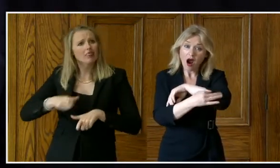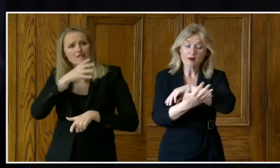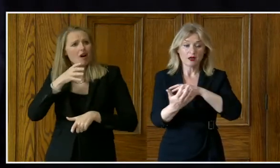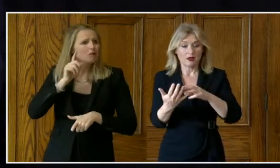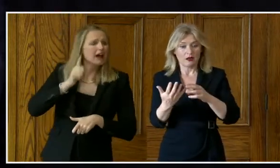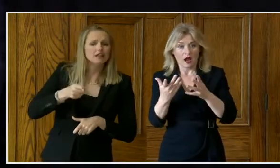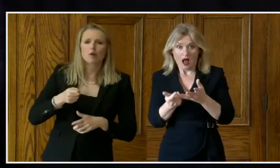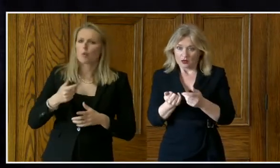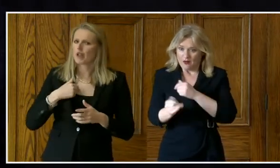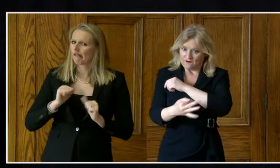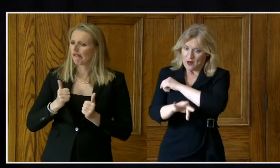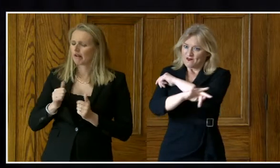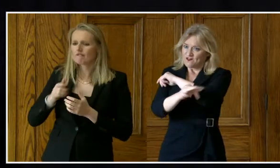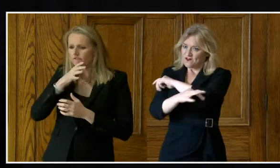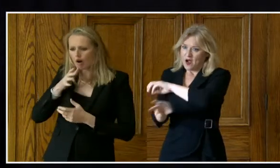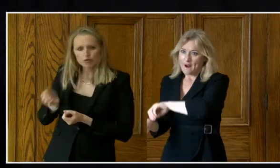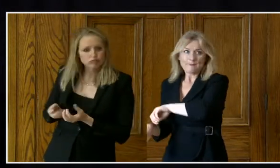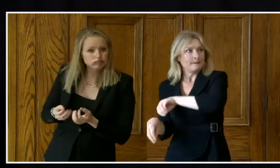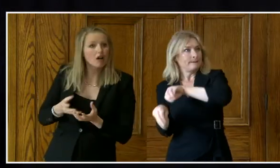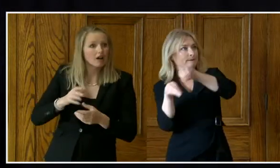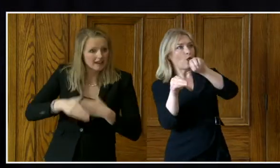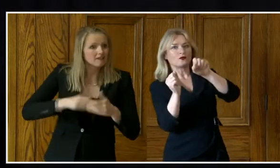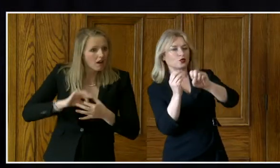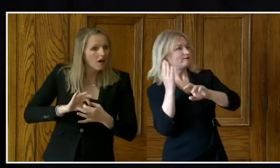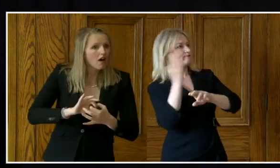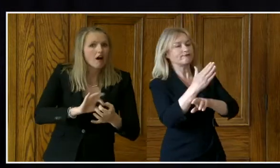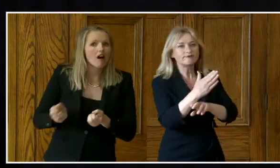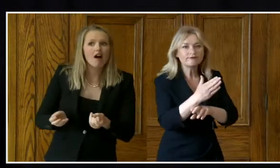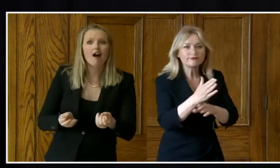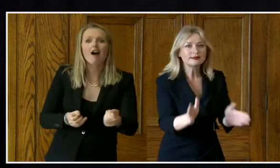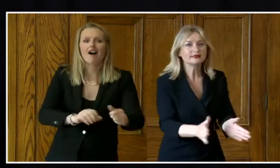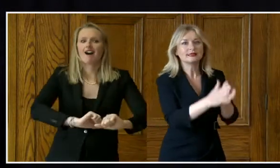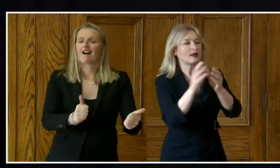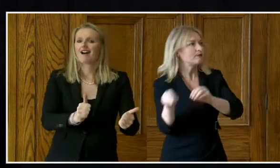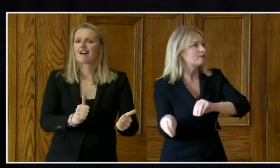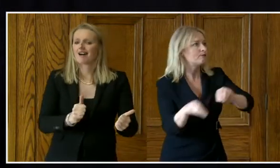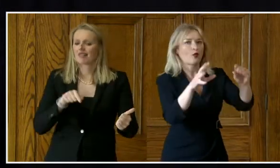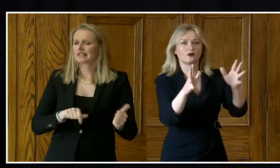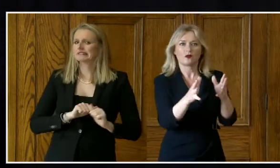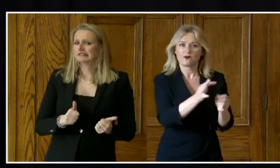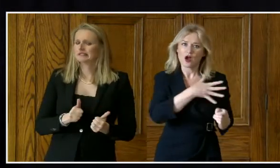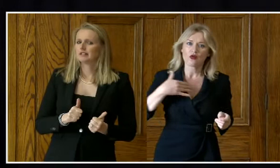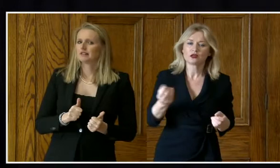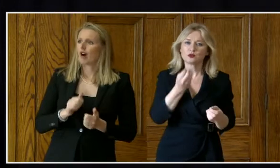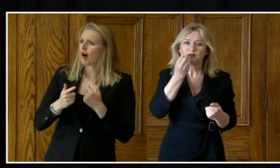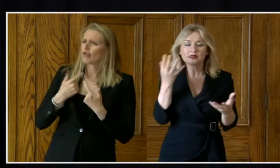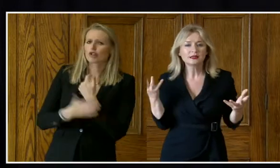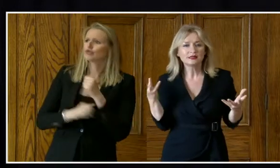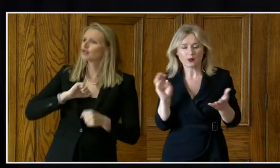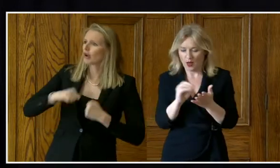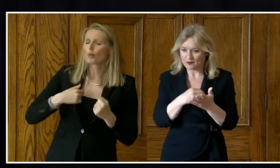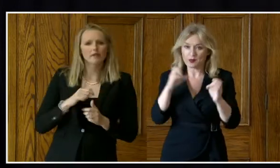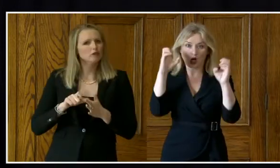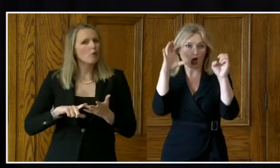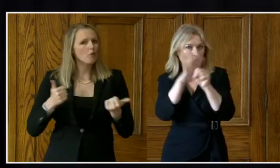food sector and farmers means that we haven't had that problem, we must not be complacent. This is an important piece